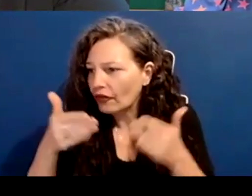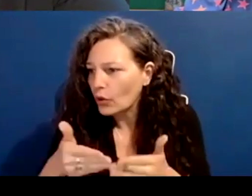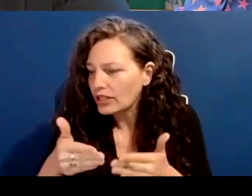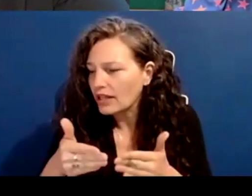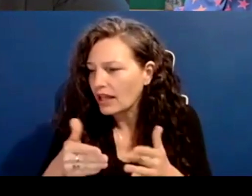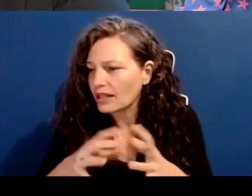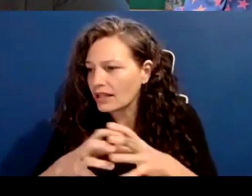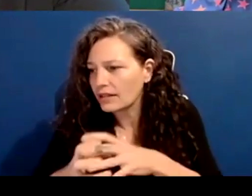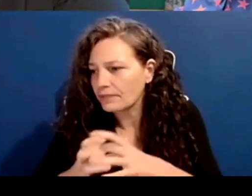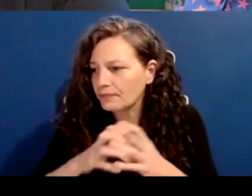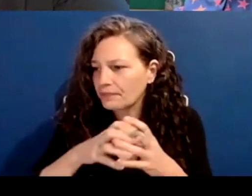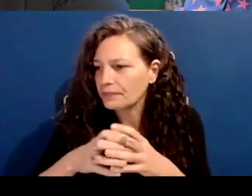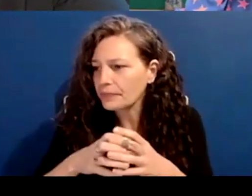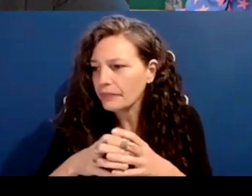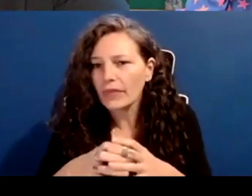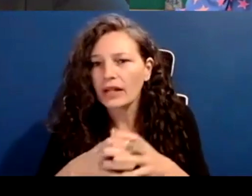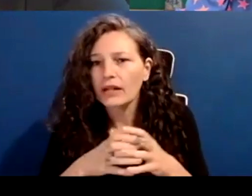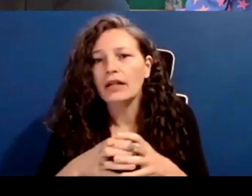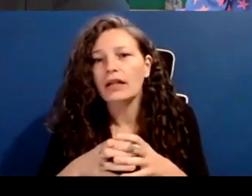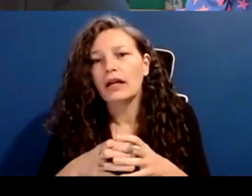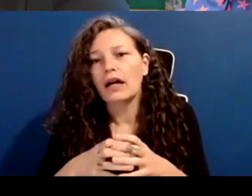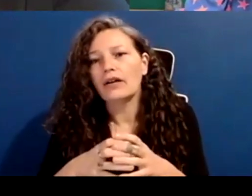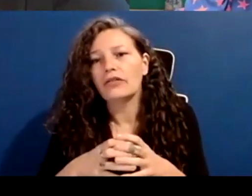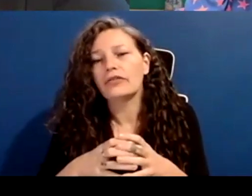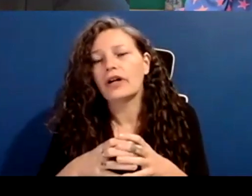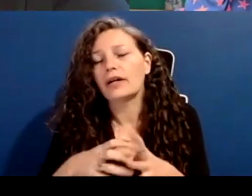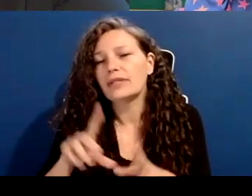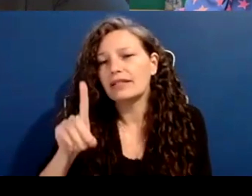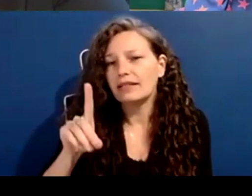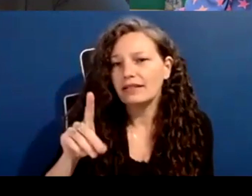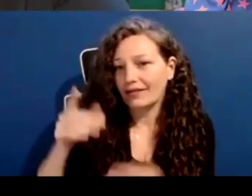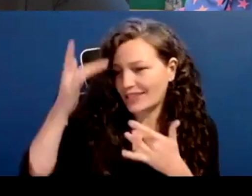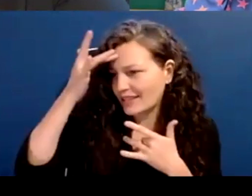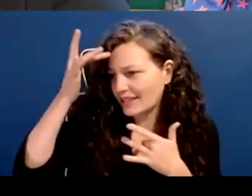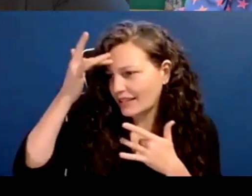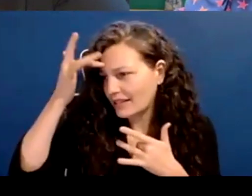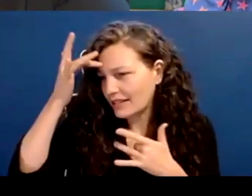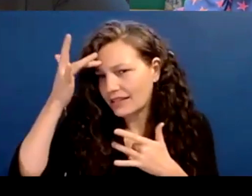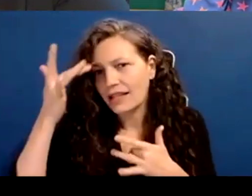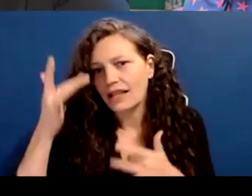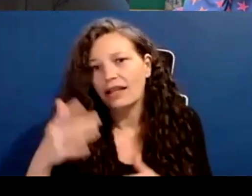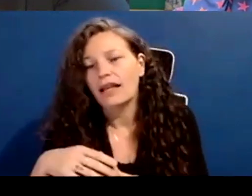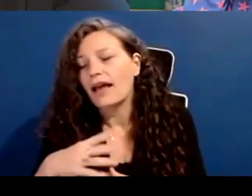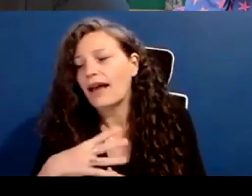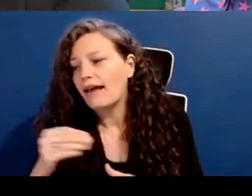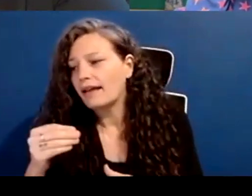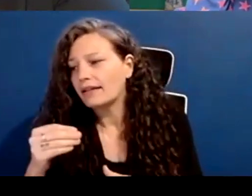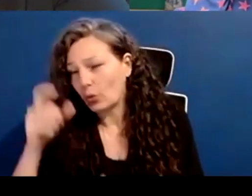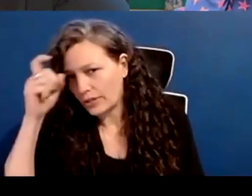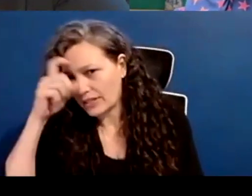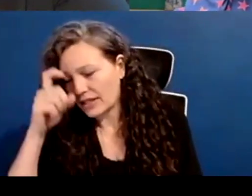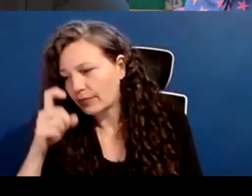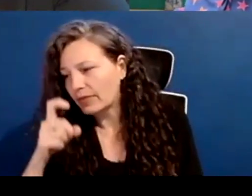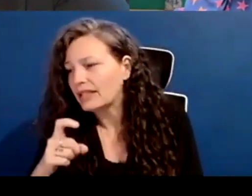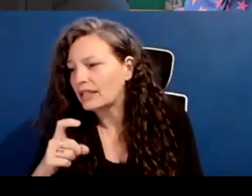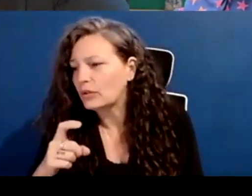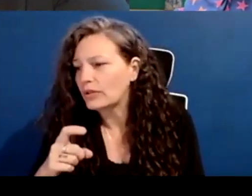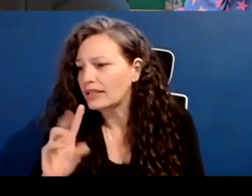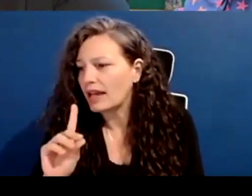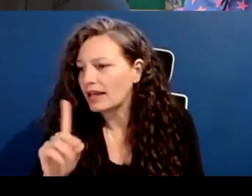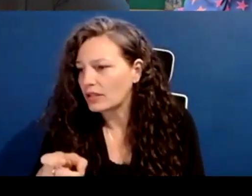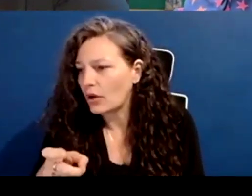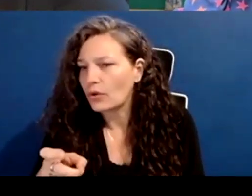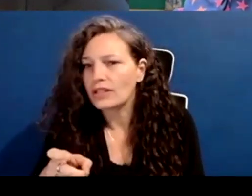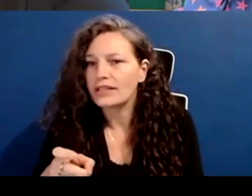religion. Hardwick was diagnosed with autism at the age of 36. He provides workshops and consults with